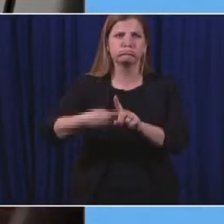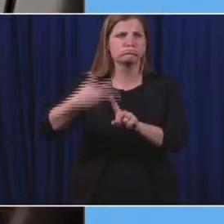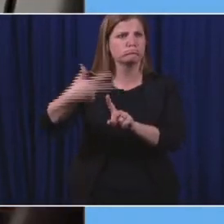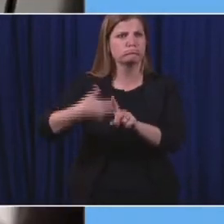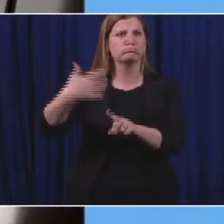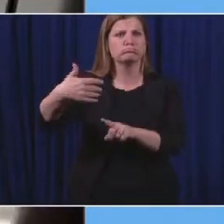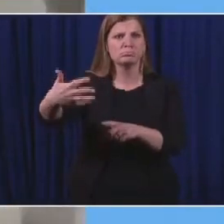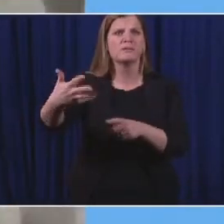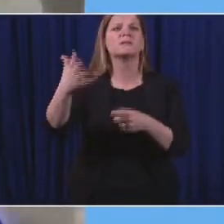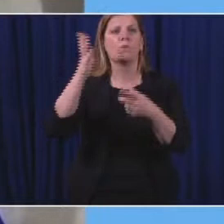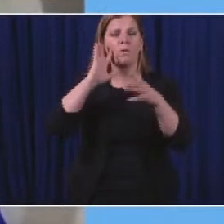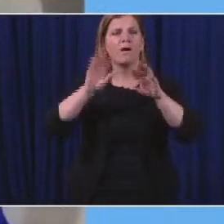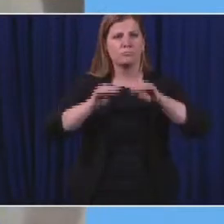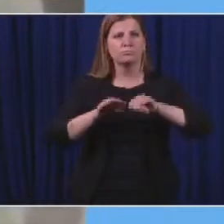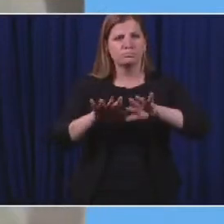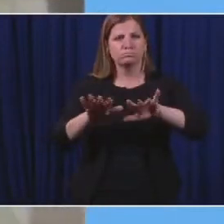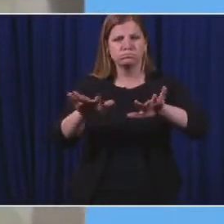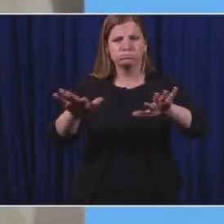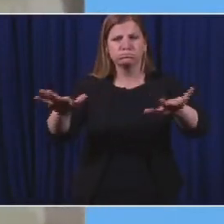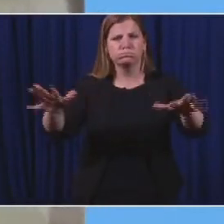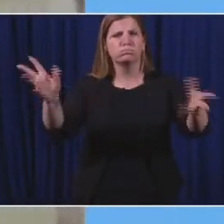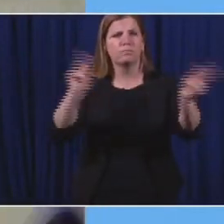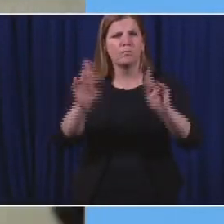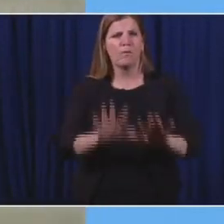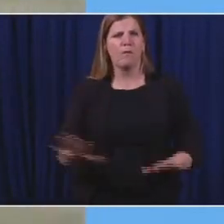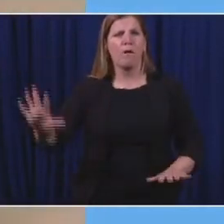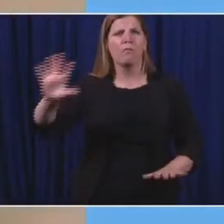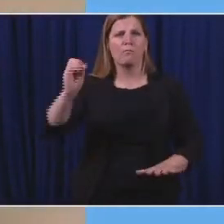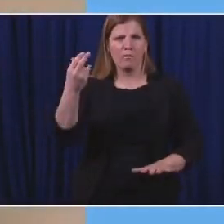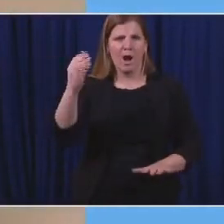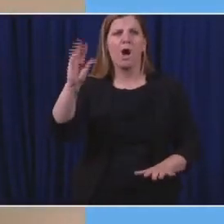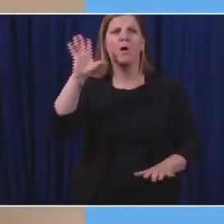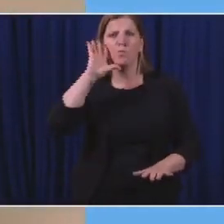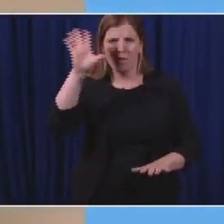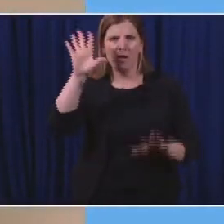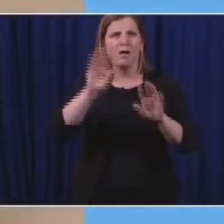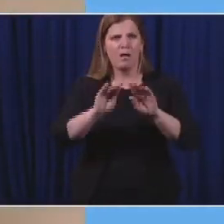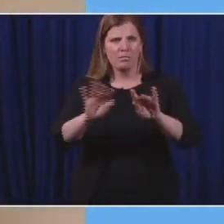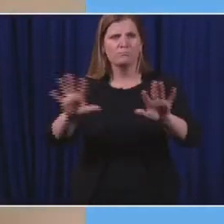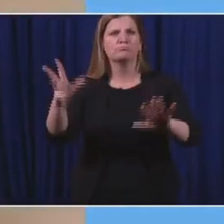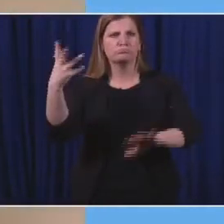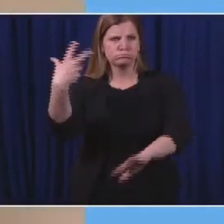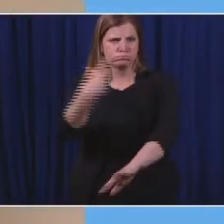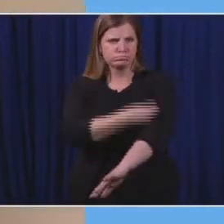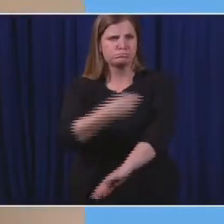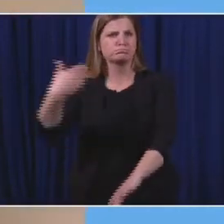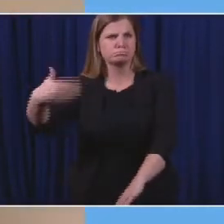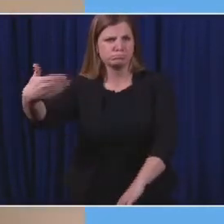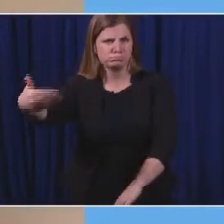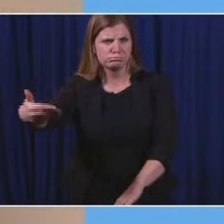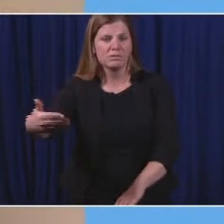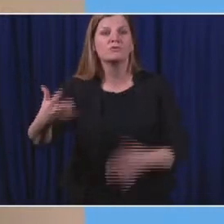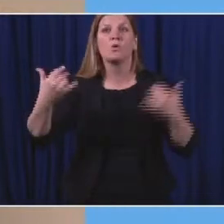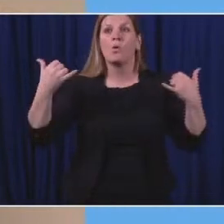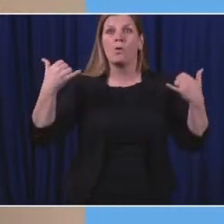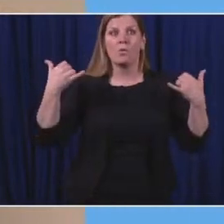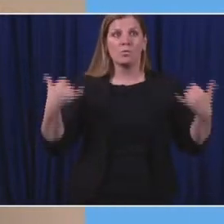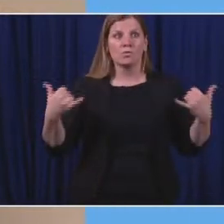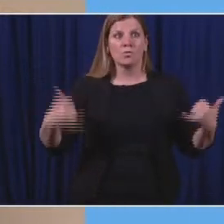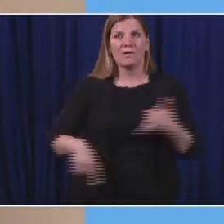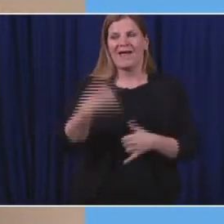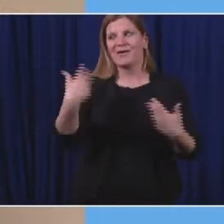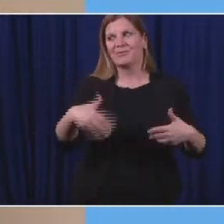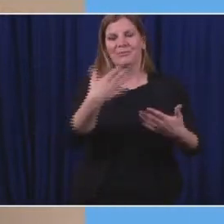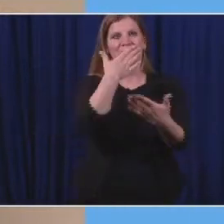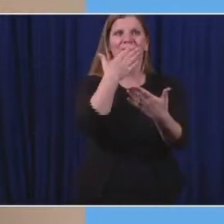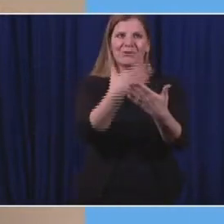vaccine. Today is a very good day for Ohio. But of course, until the vaccine is widely available